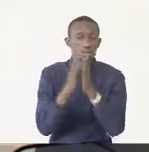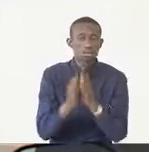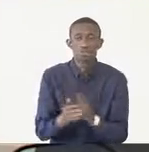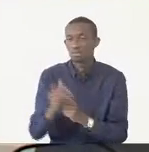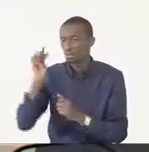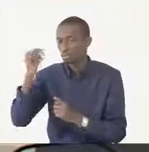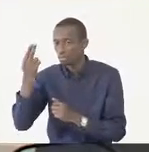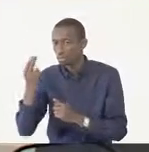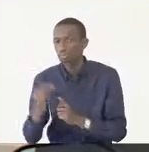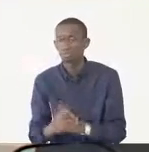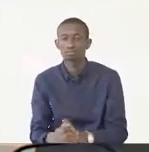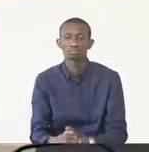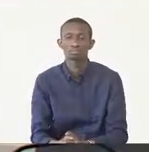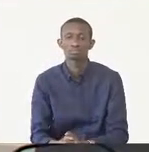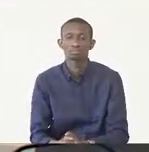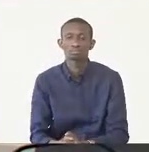we